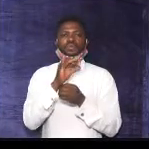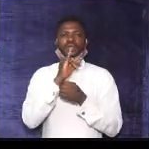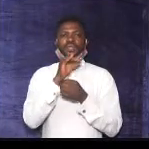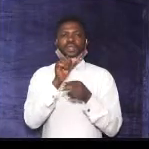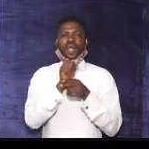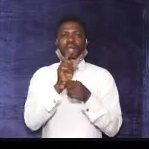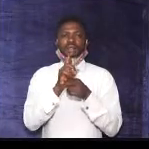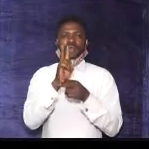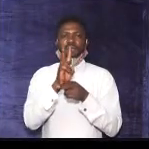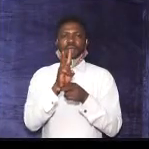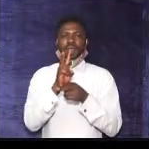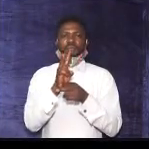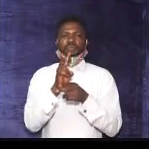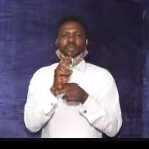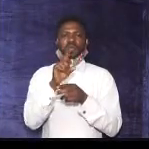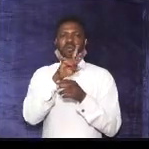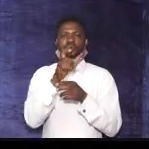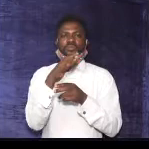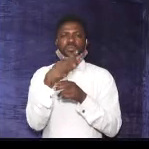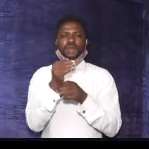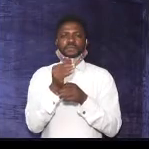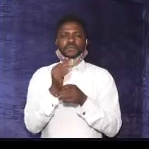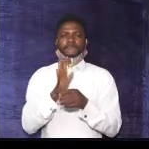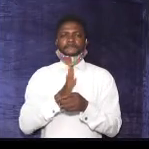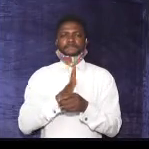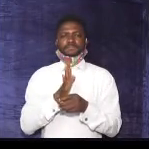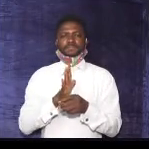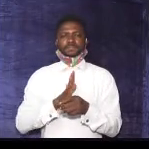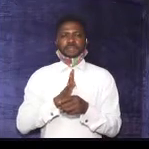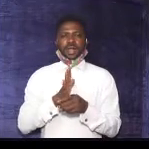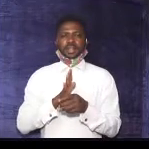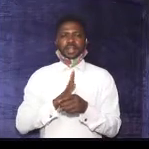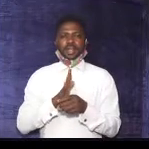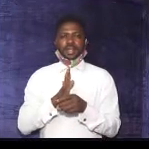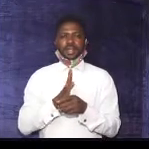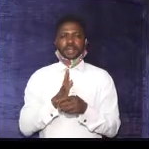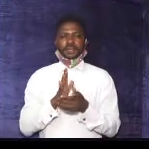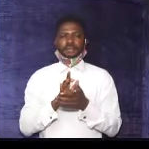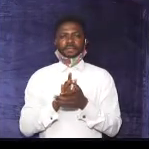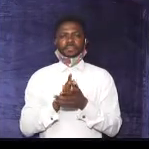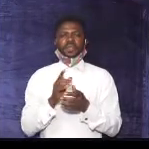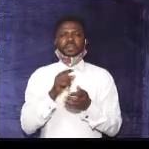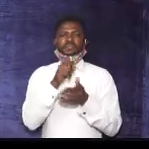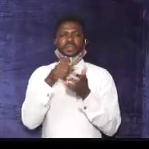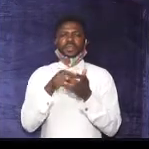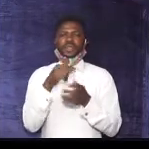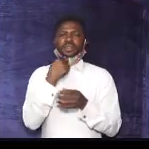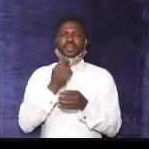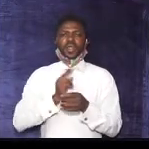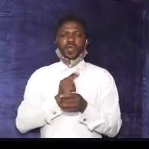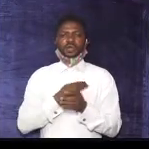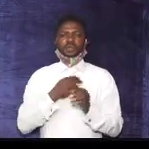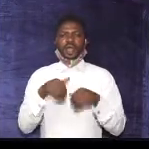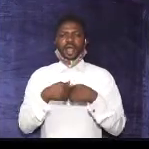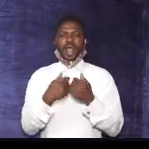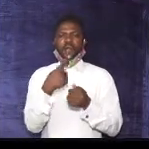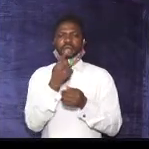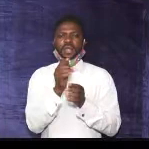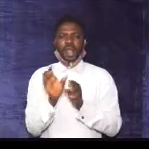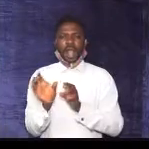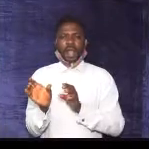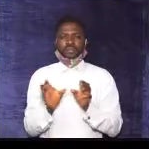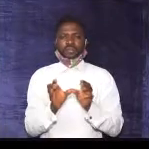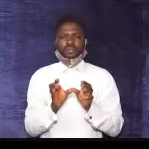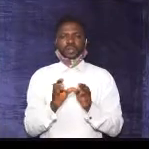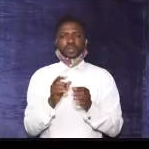The first one is adverbial clause of manner. Adverbial clause of manner. This tells us how